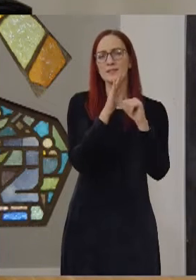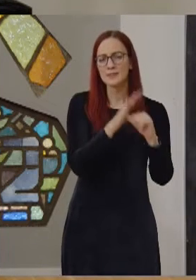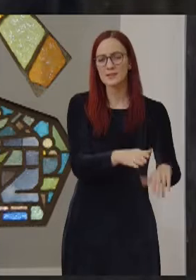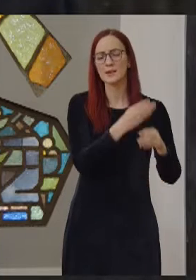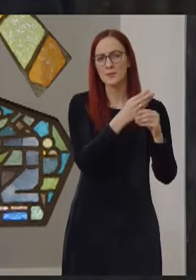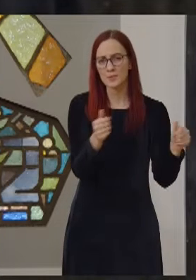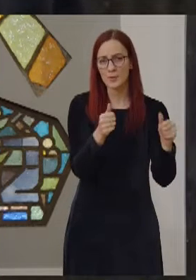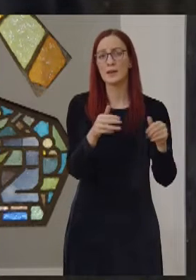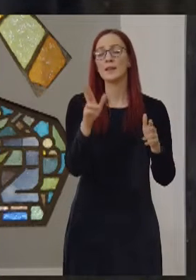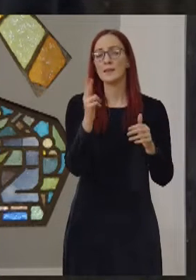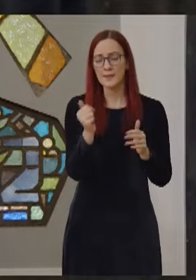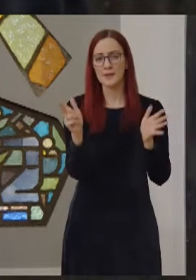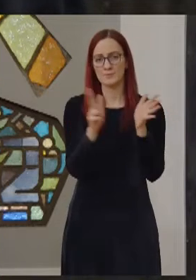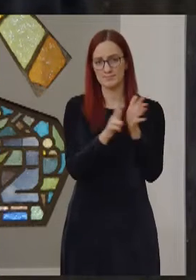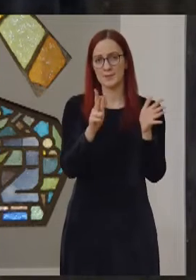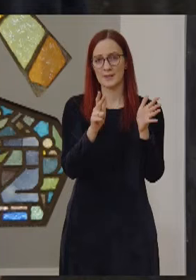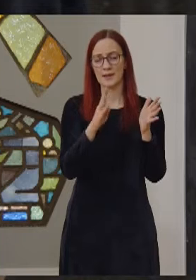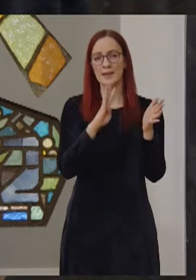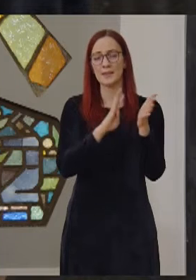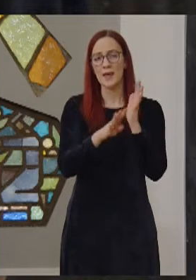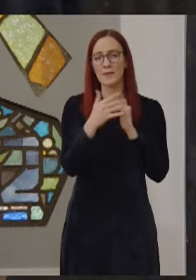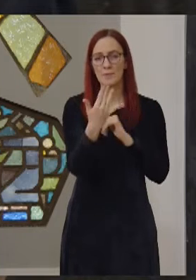The same was said by other